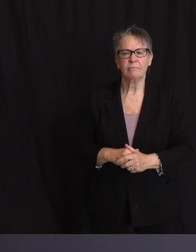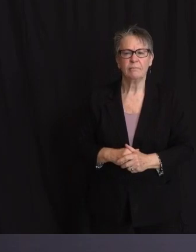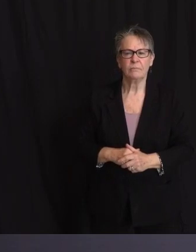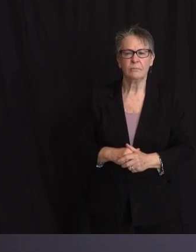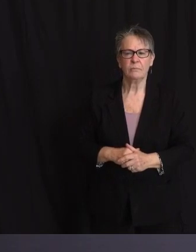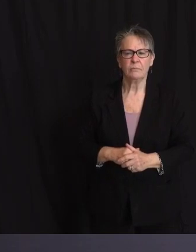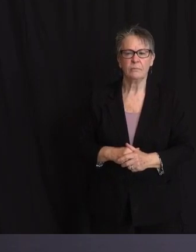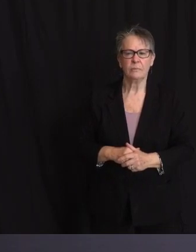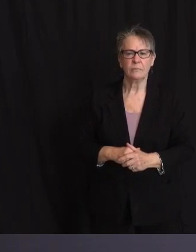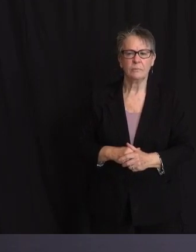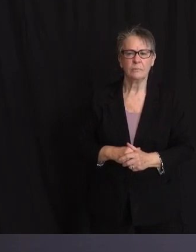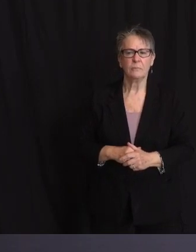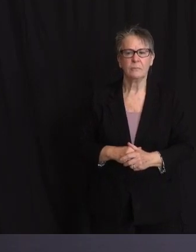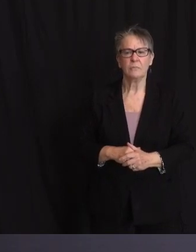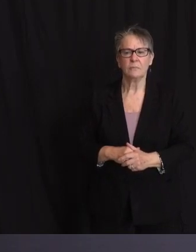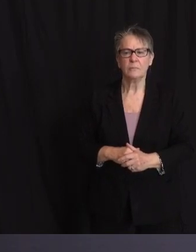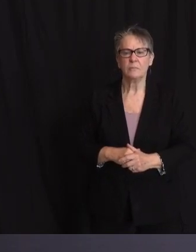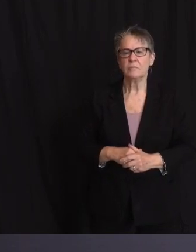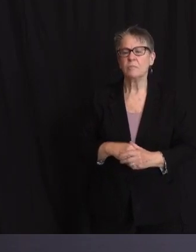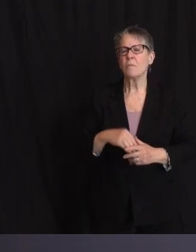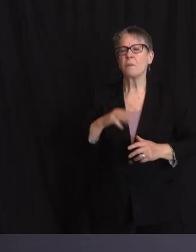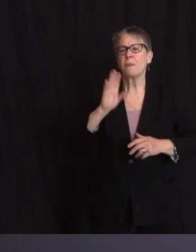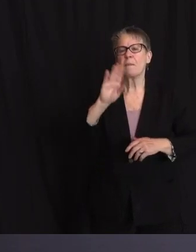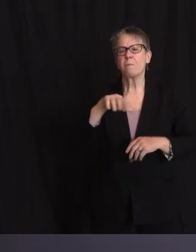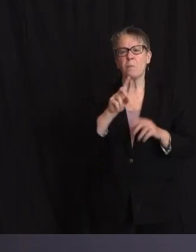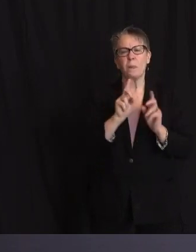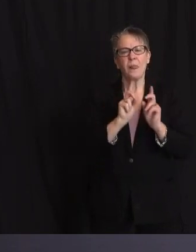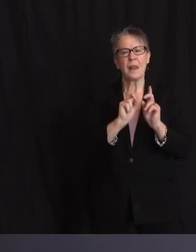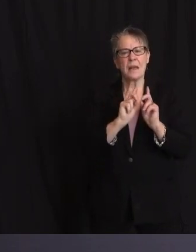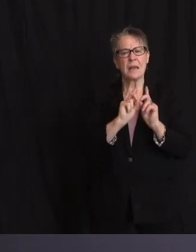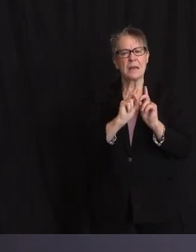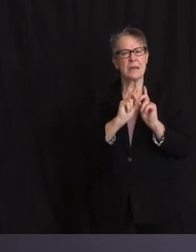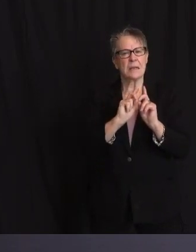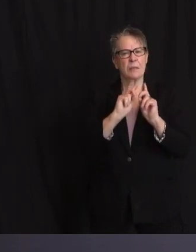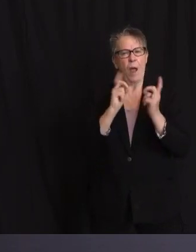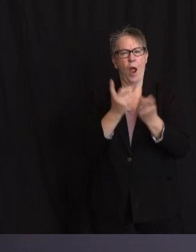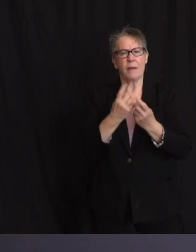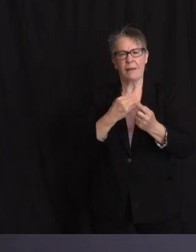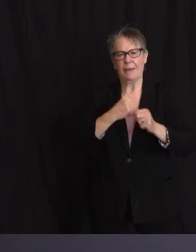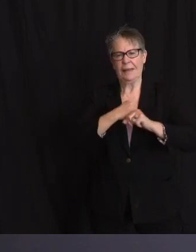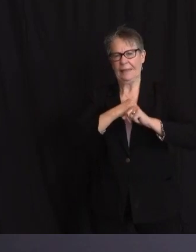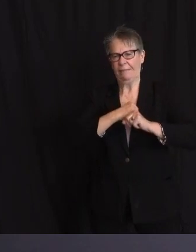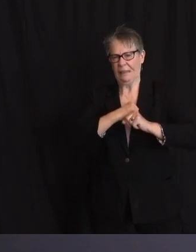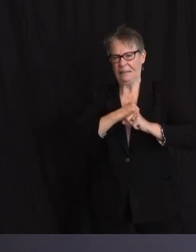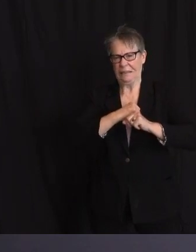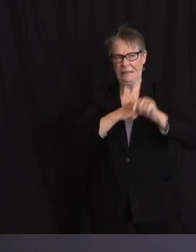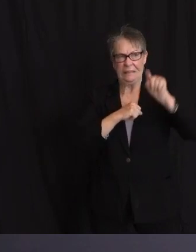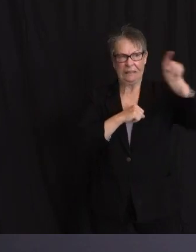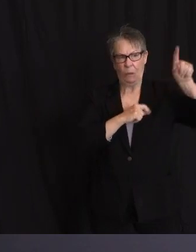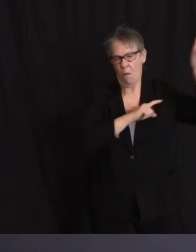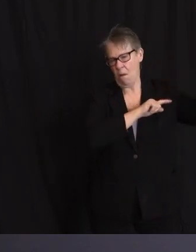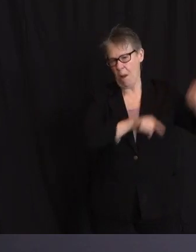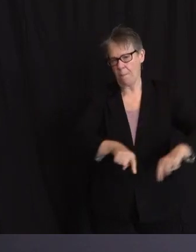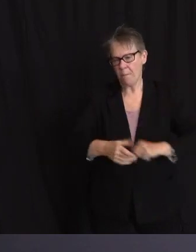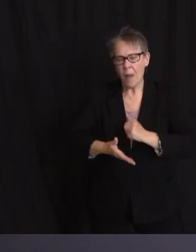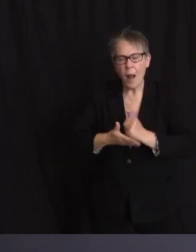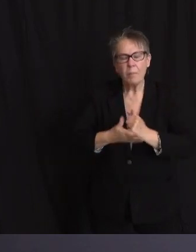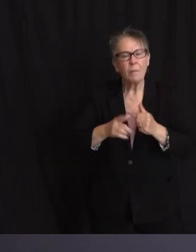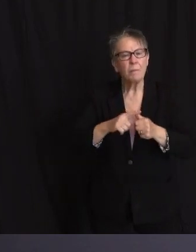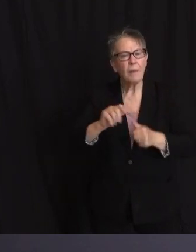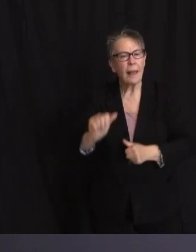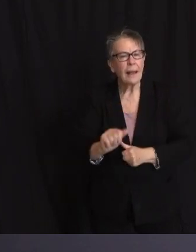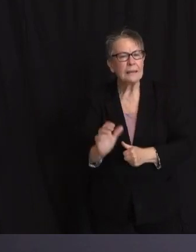civilians to help support the Atlantic City Medical Station. About 28 of those staffers have also been